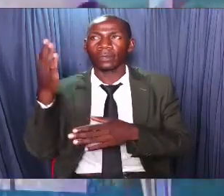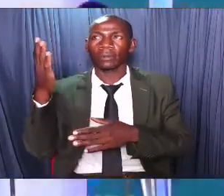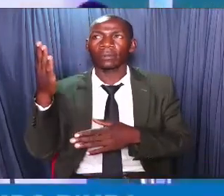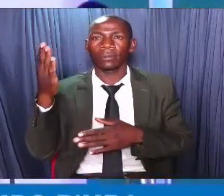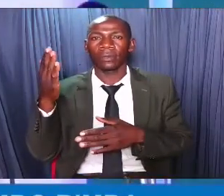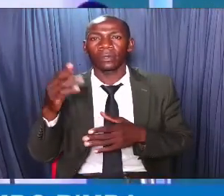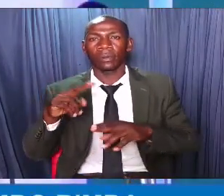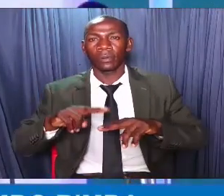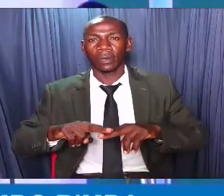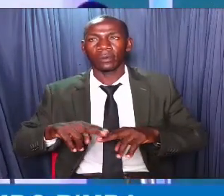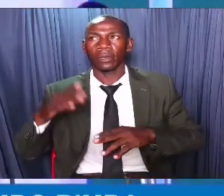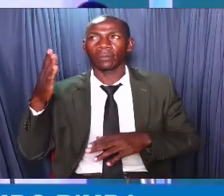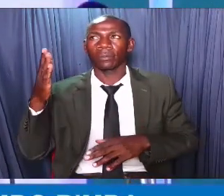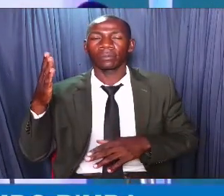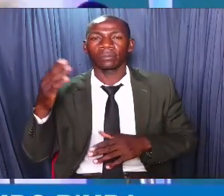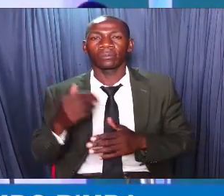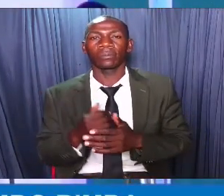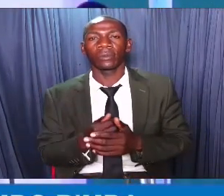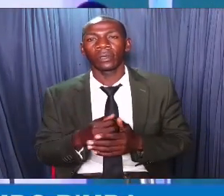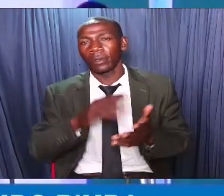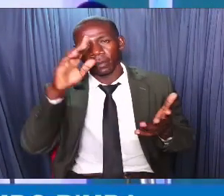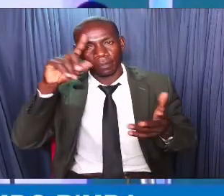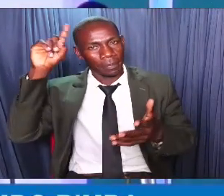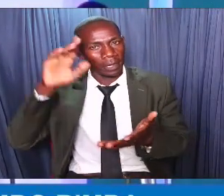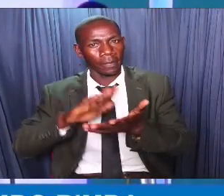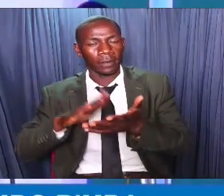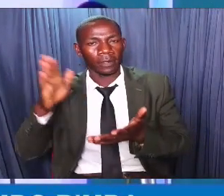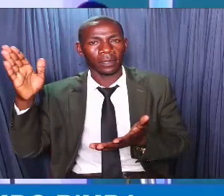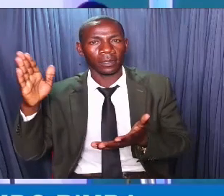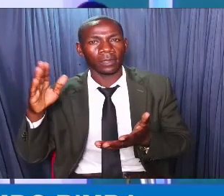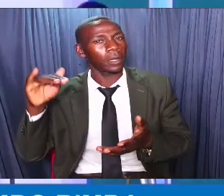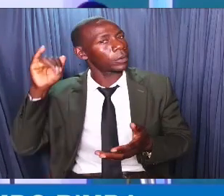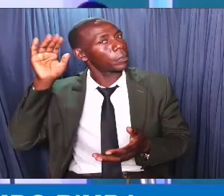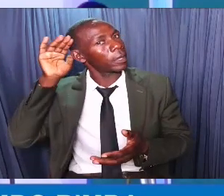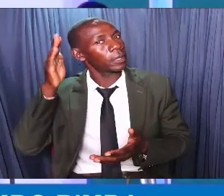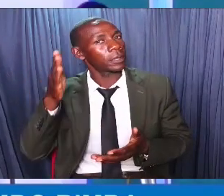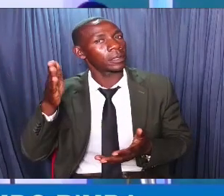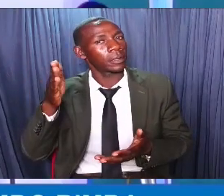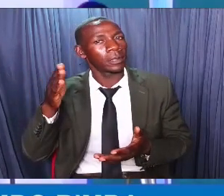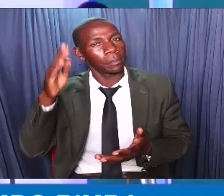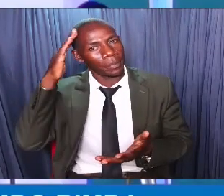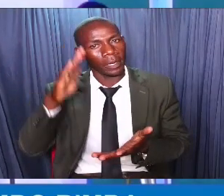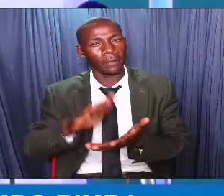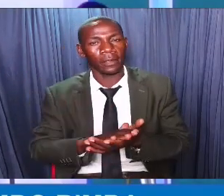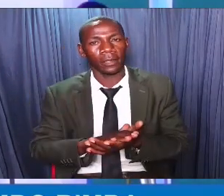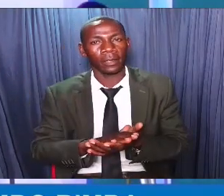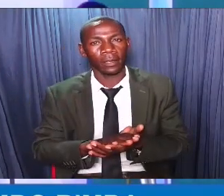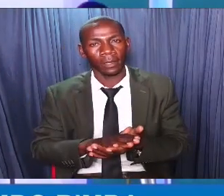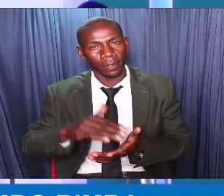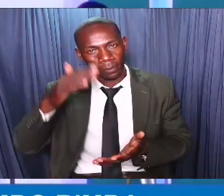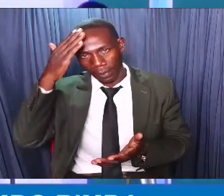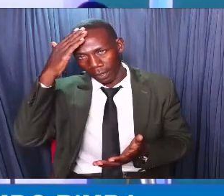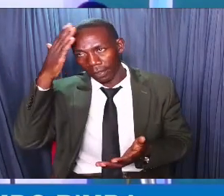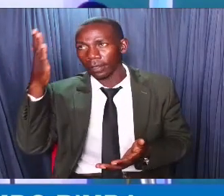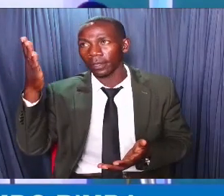him. Ukimtegemea yeye. When you trust in him. Kumwamini yeye. What do you believe in him? Na kutii. And obey. Kuamini. Believing. Na kutii.